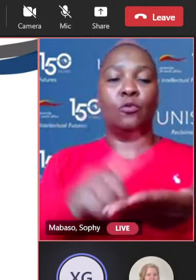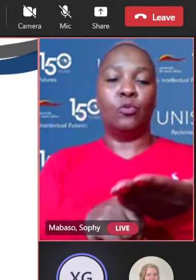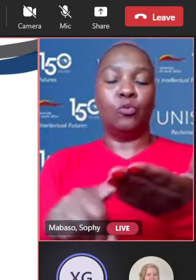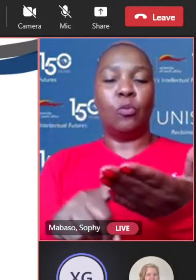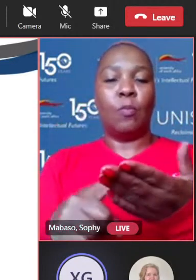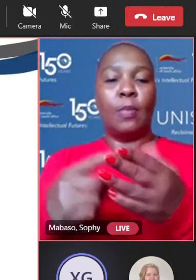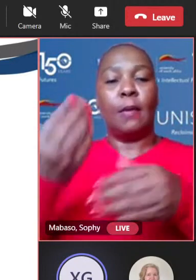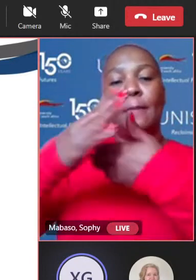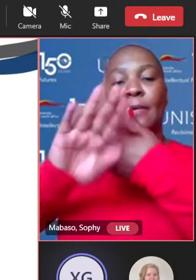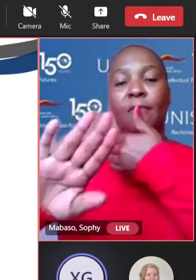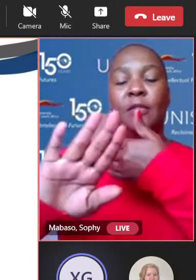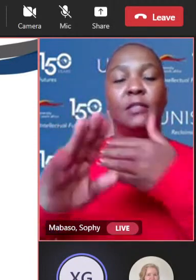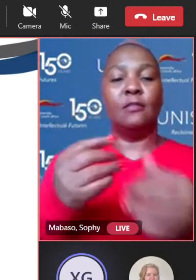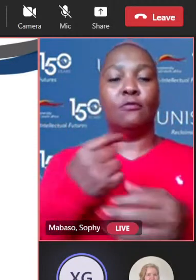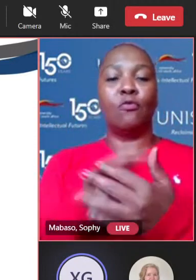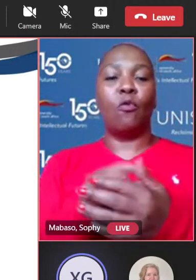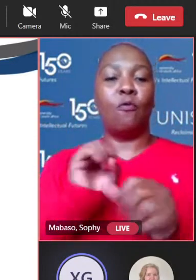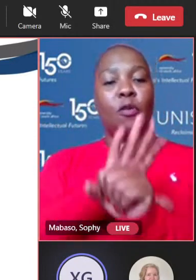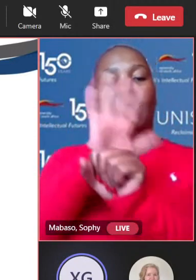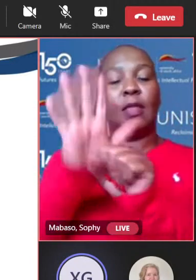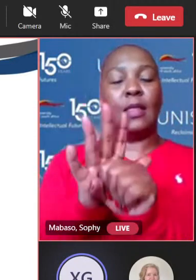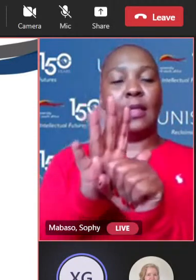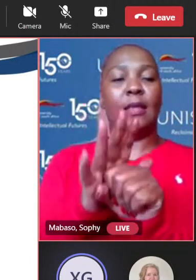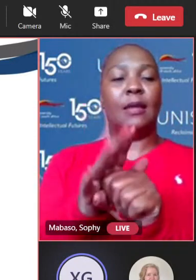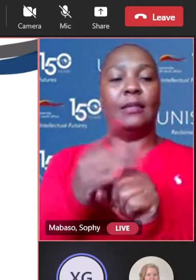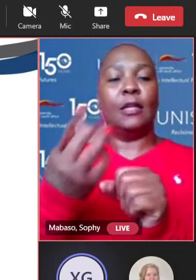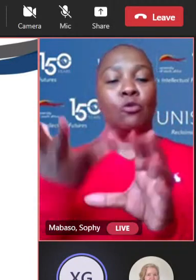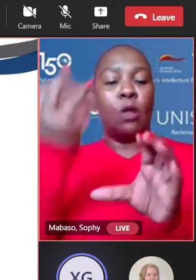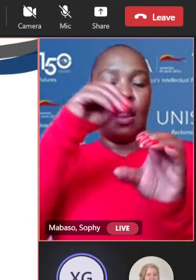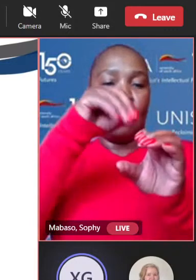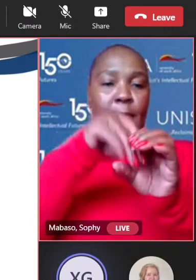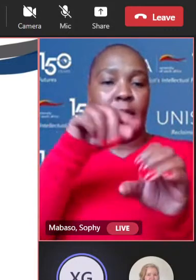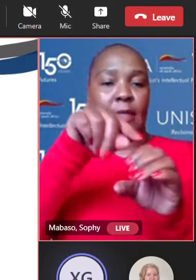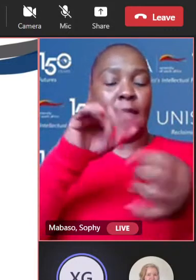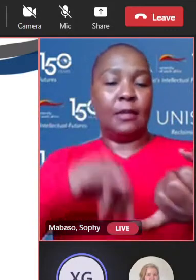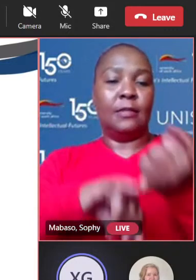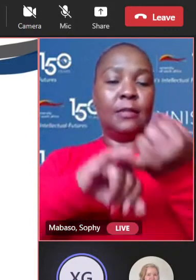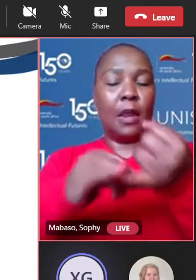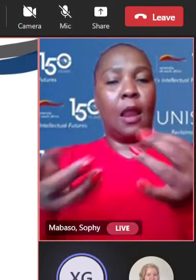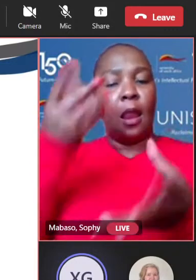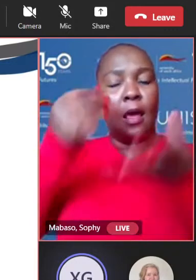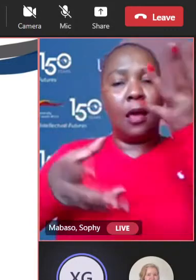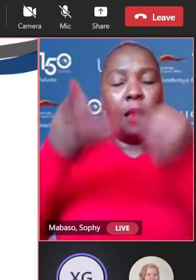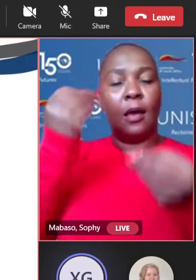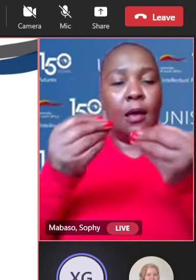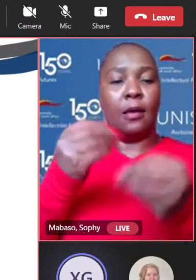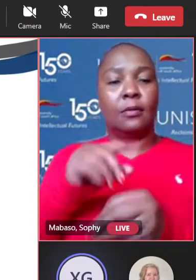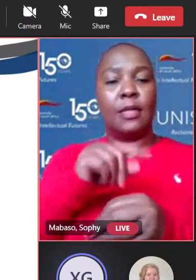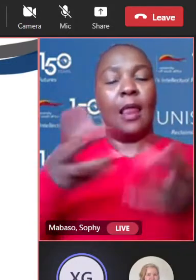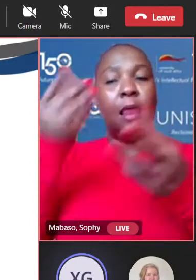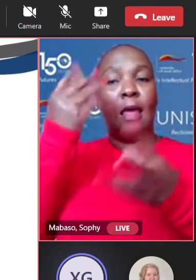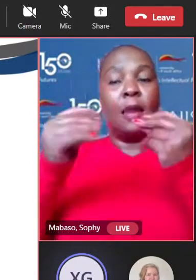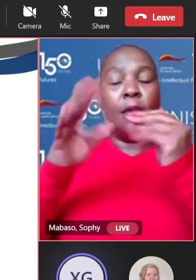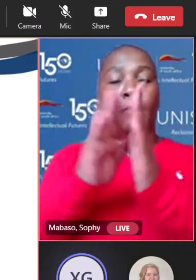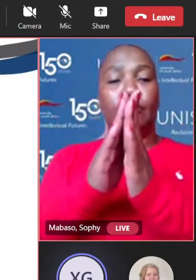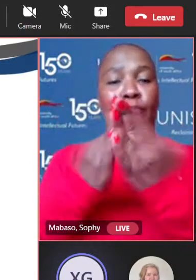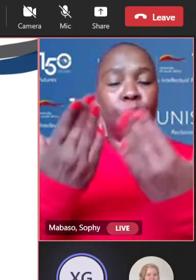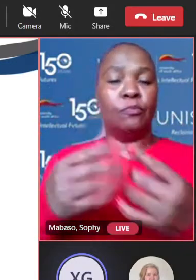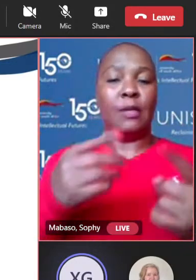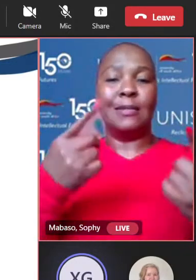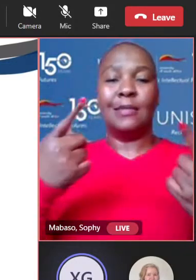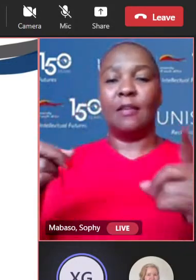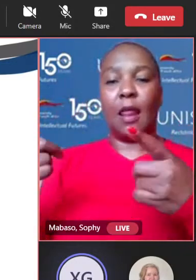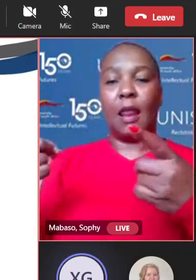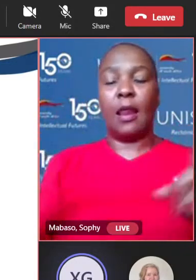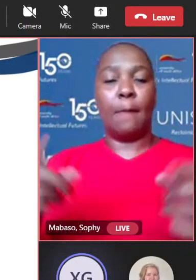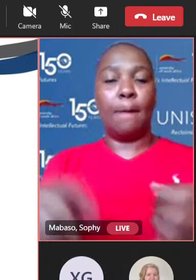prevention of COVID-19. That's where you will come in for this module and learn. So the learning materials differ per course.